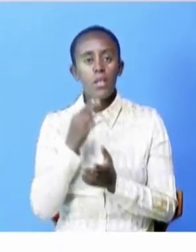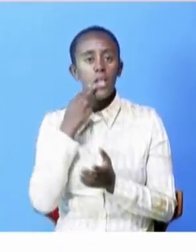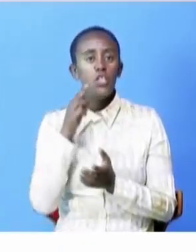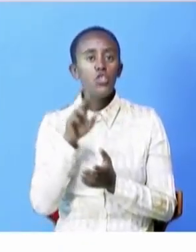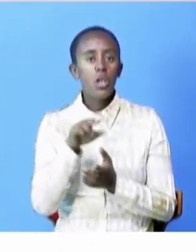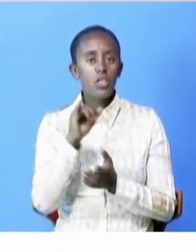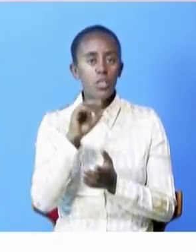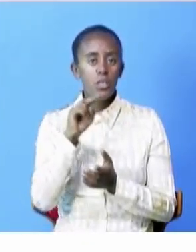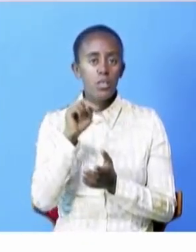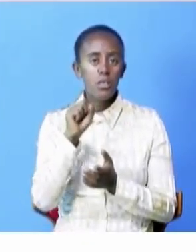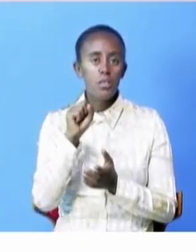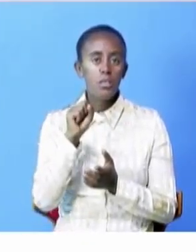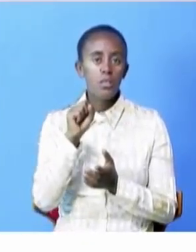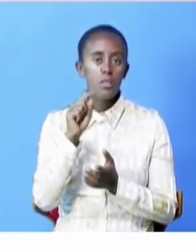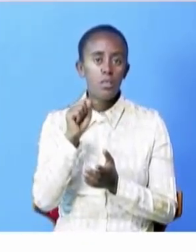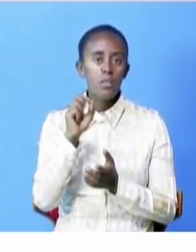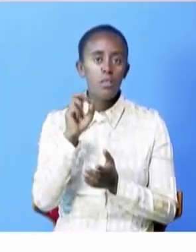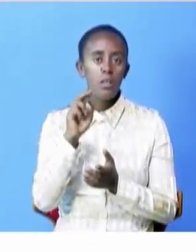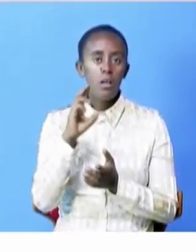instructions.